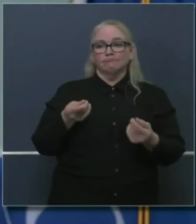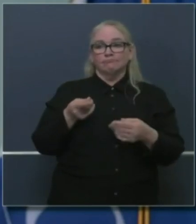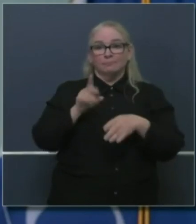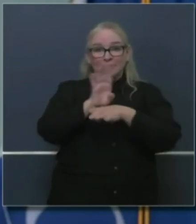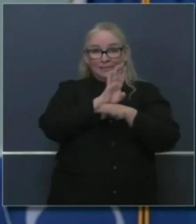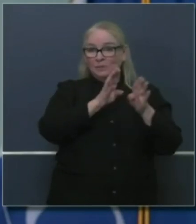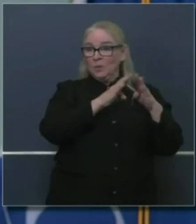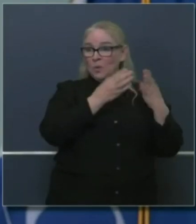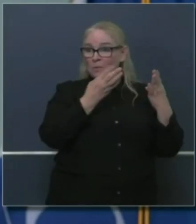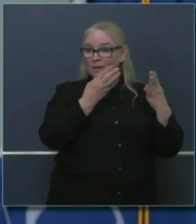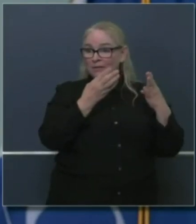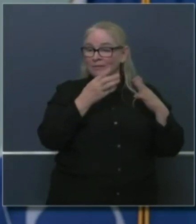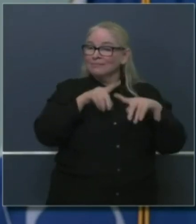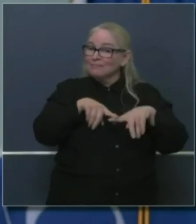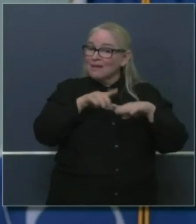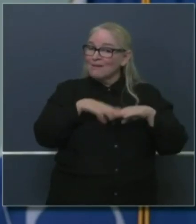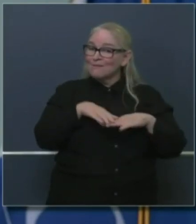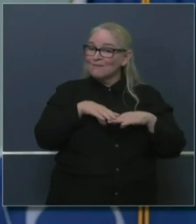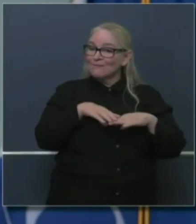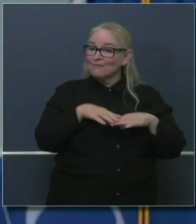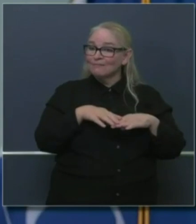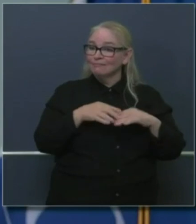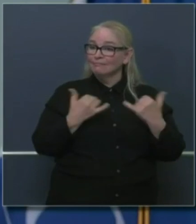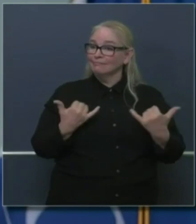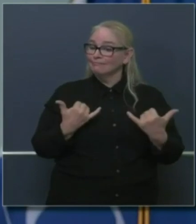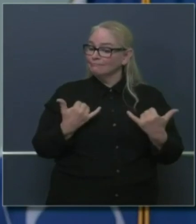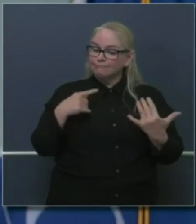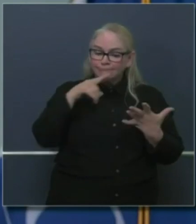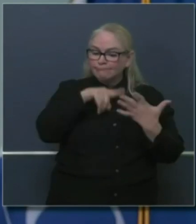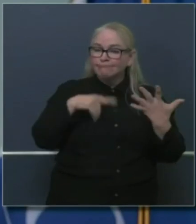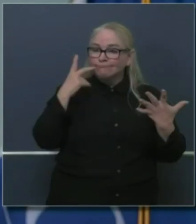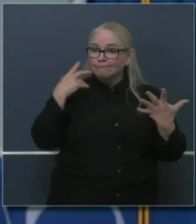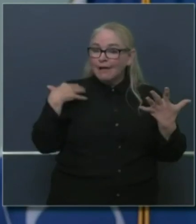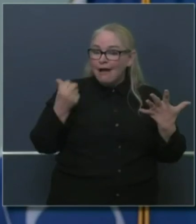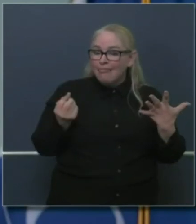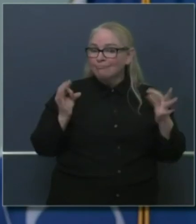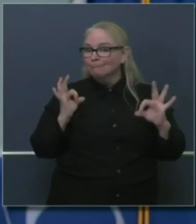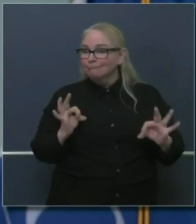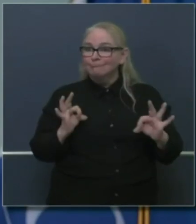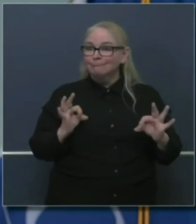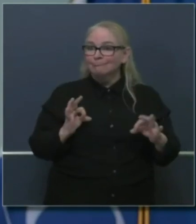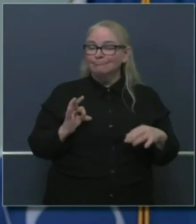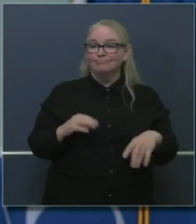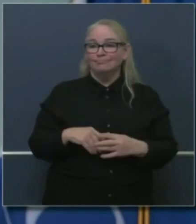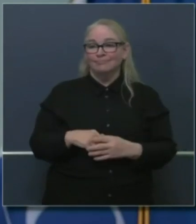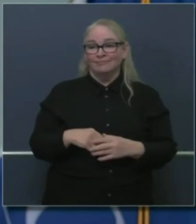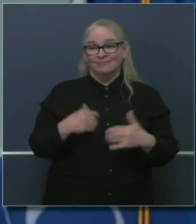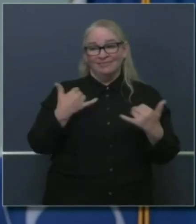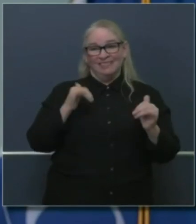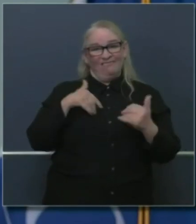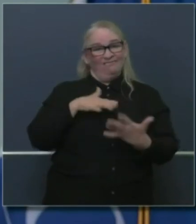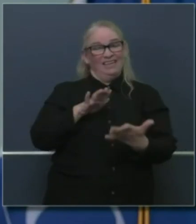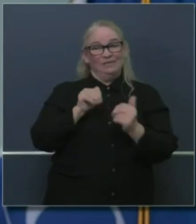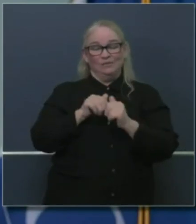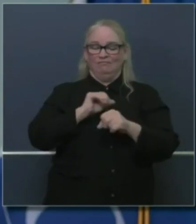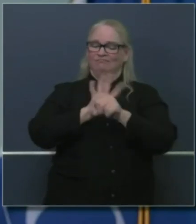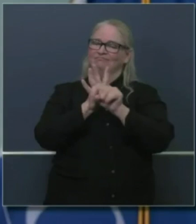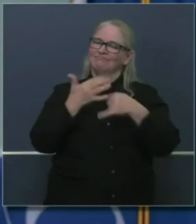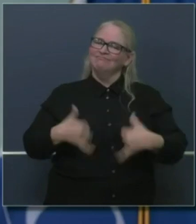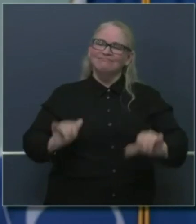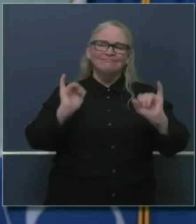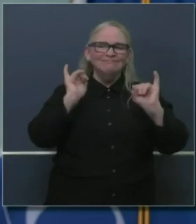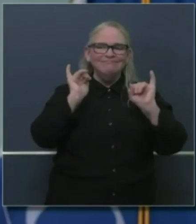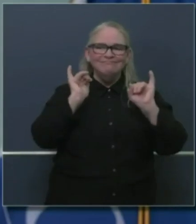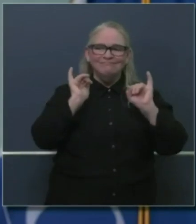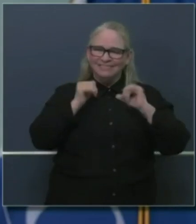this change, that we live in a dynamic environment. This pandemic is still with us. This disease continues to spread.